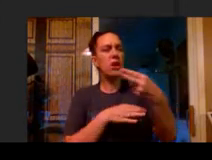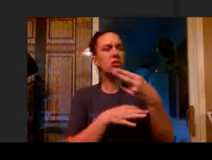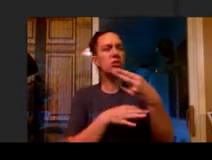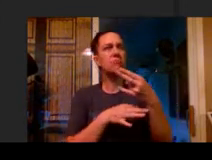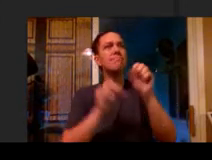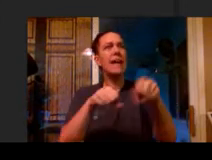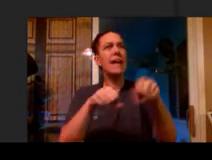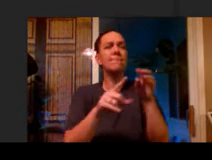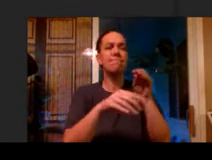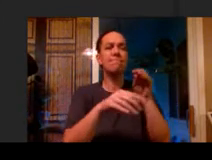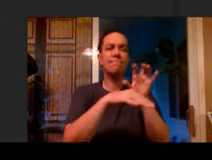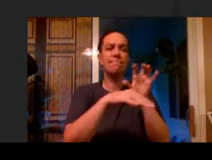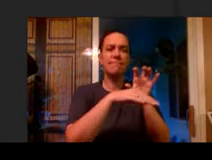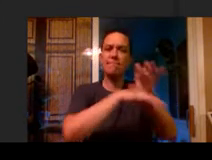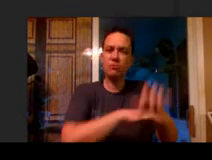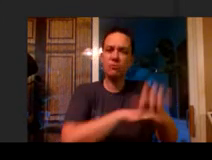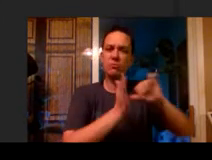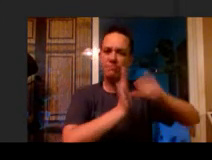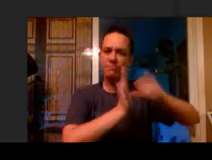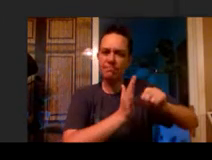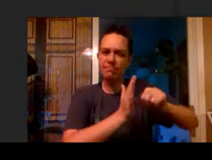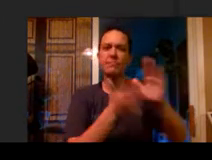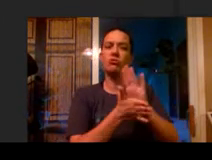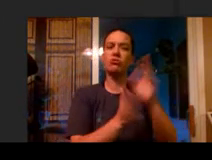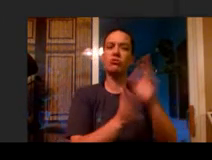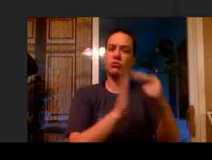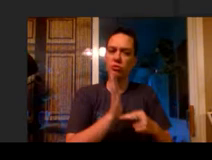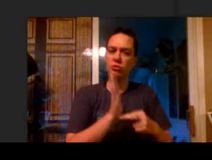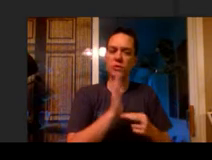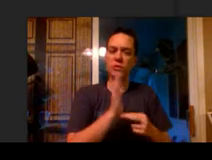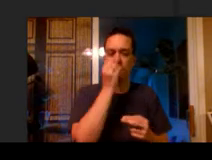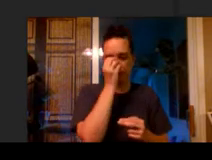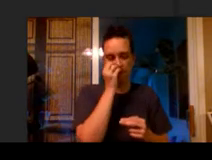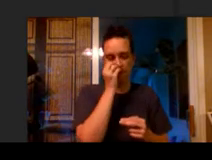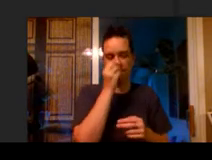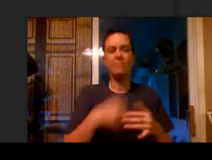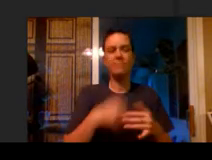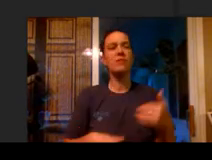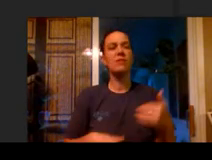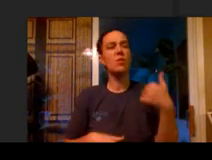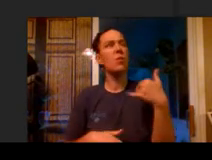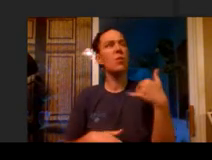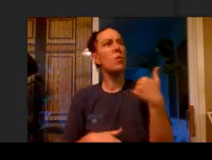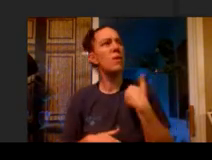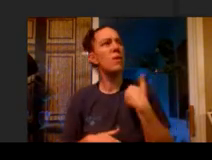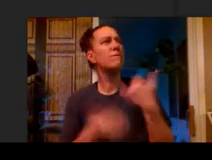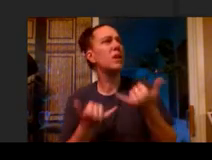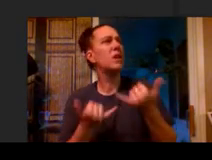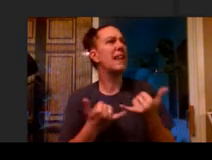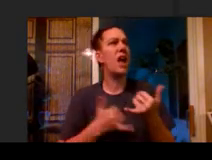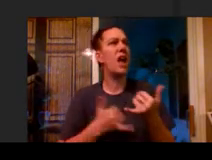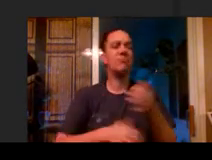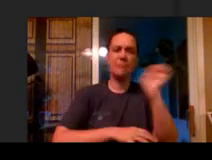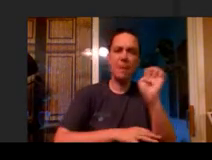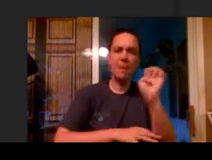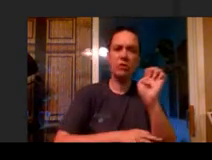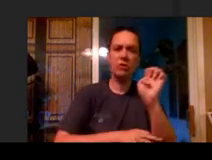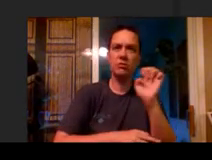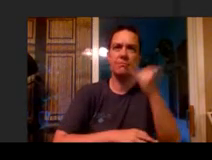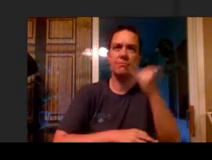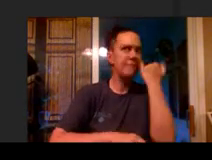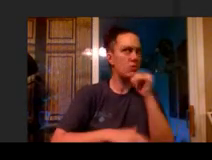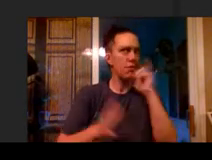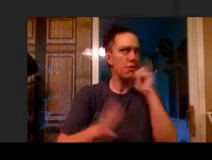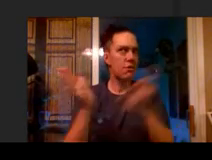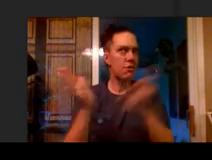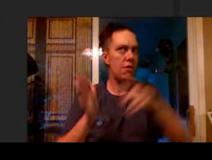rules. We're in something of a state of emergency here, Holly, in case you haven't noticed. Before I